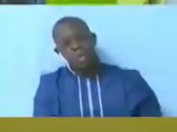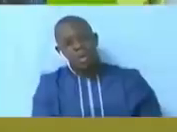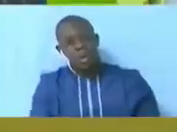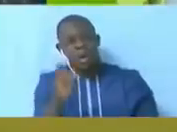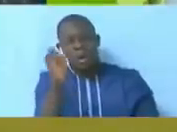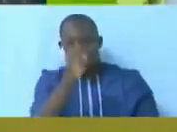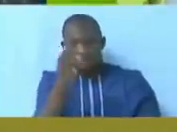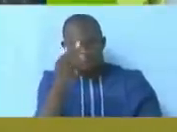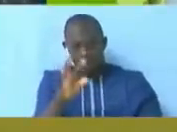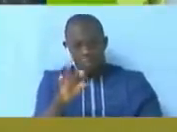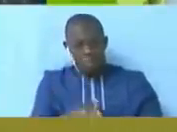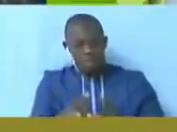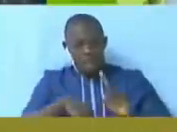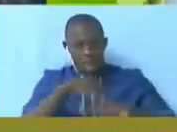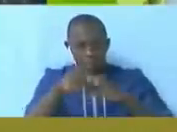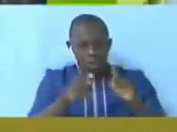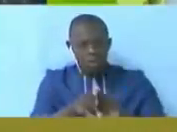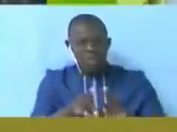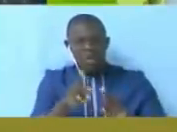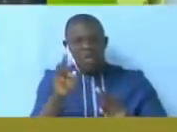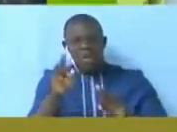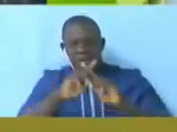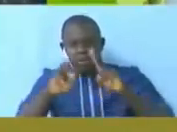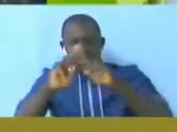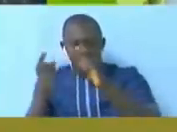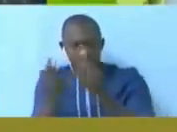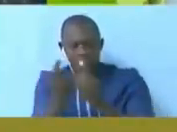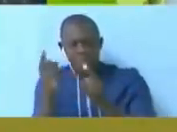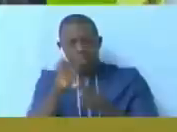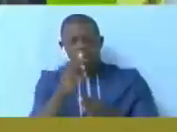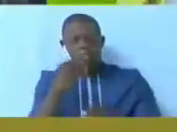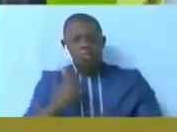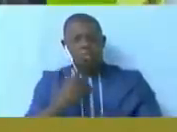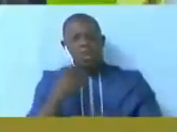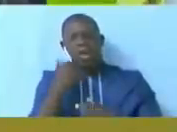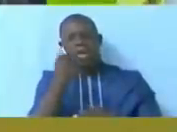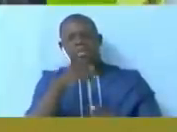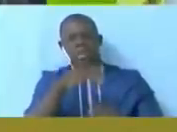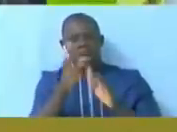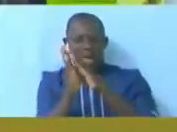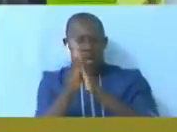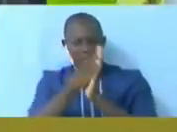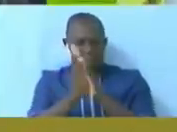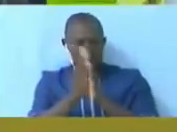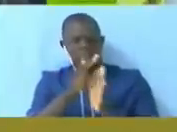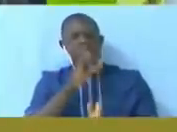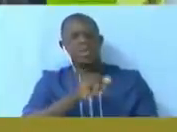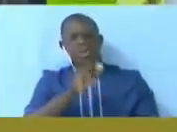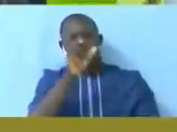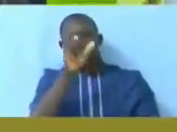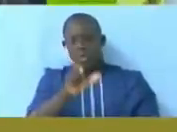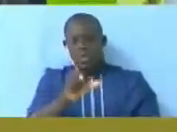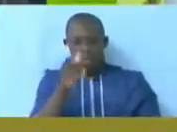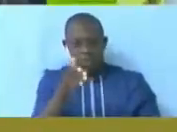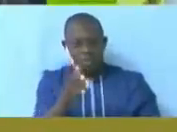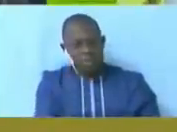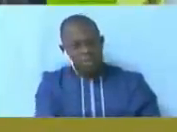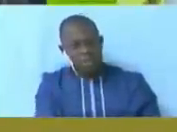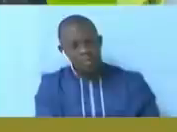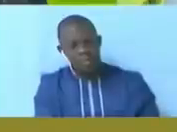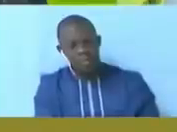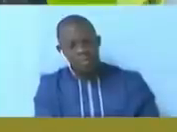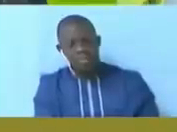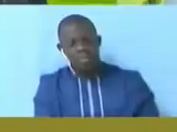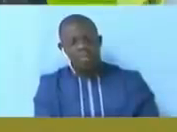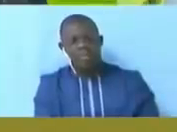if you come to the substance of the charges against him. Karuni la na jubie fangu keso ni fangu mo kama ni keso ni tumiro men de akangoda. He